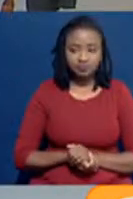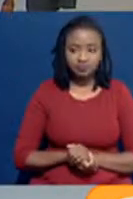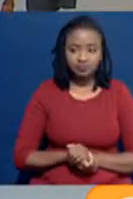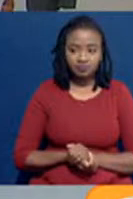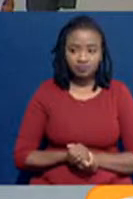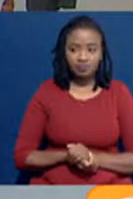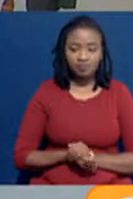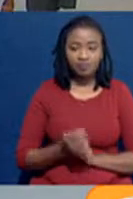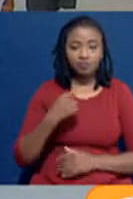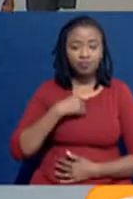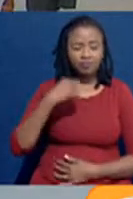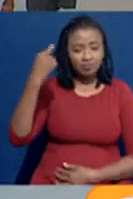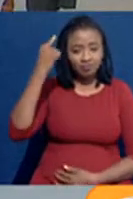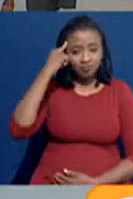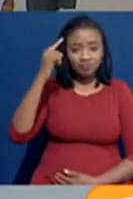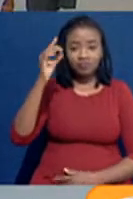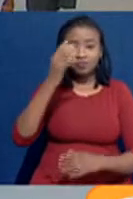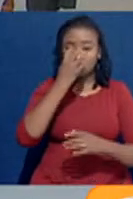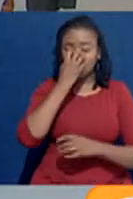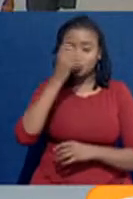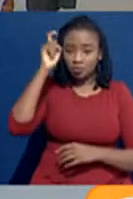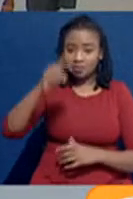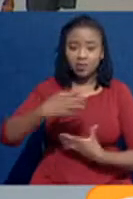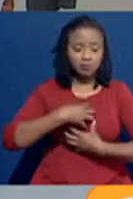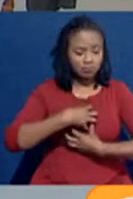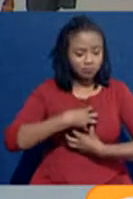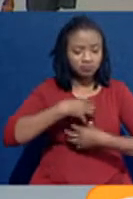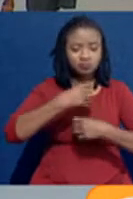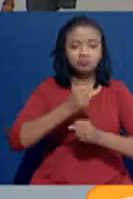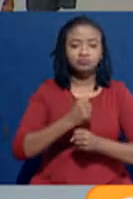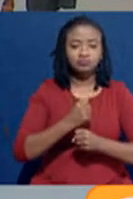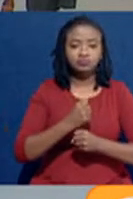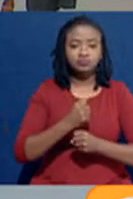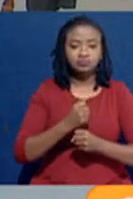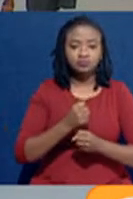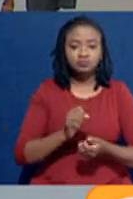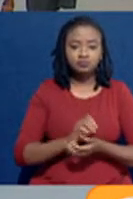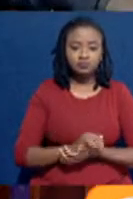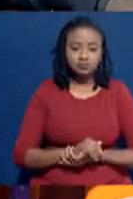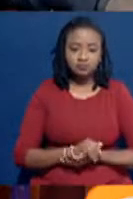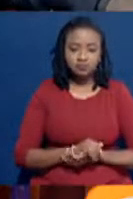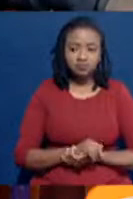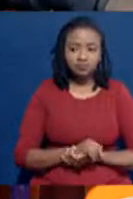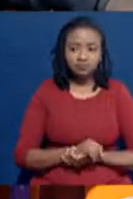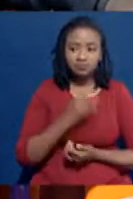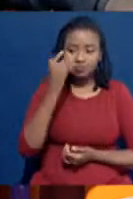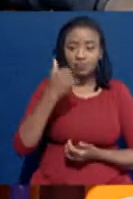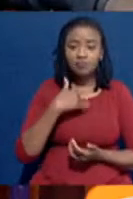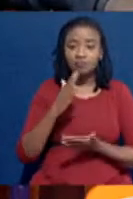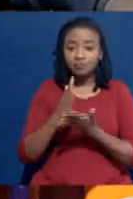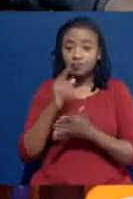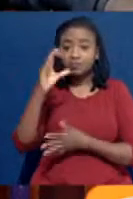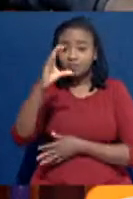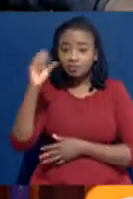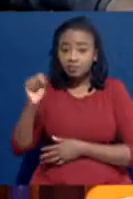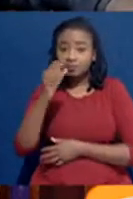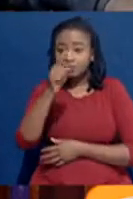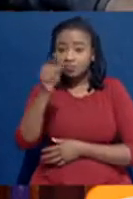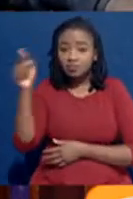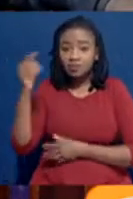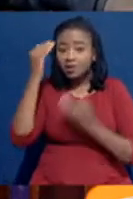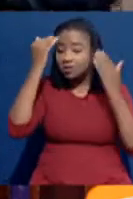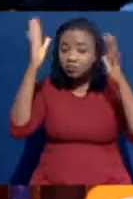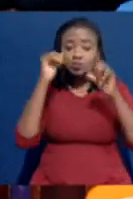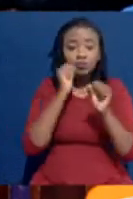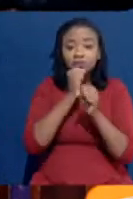I think the president needs to be bold enough. Sincerely, Jeff, there are cabinet secretaries who are literally clueless of what they're meant to be